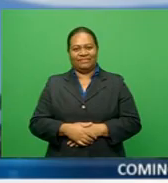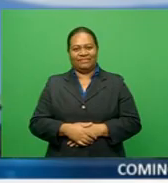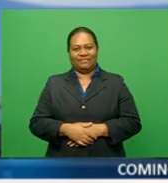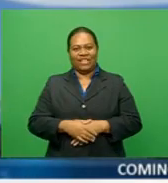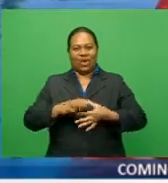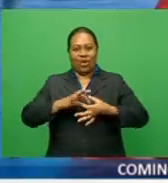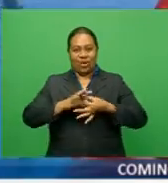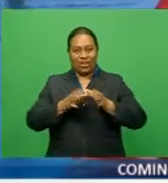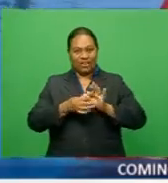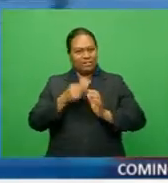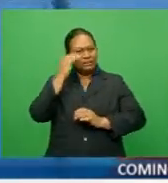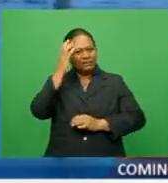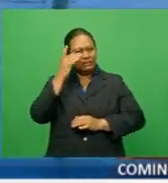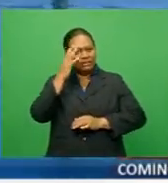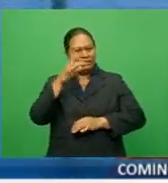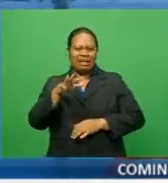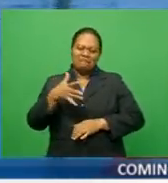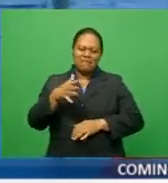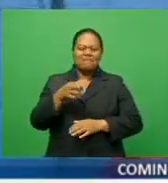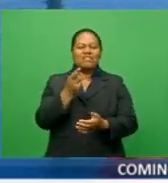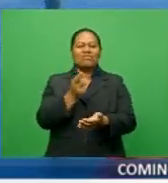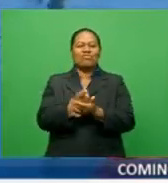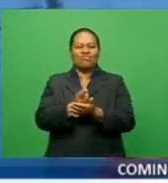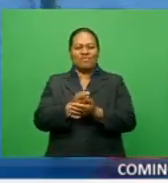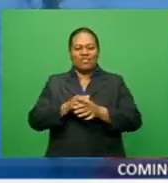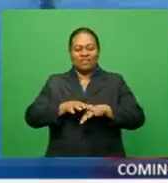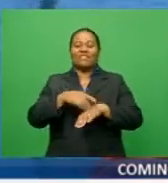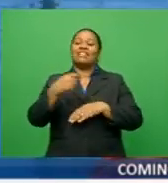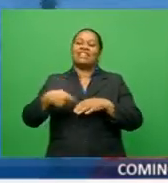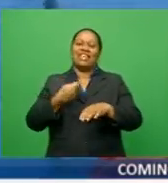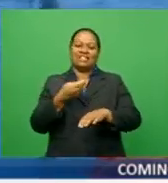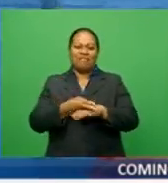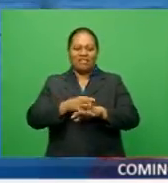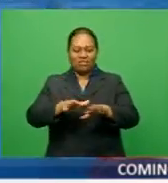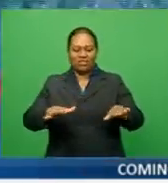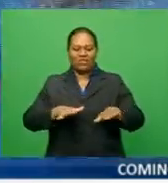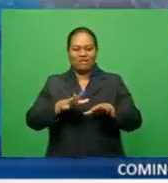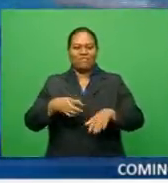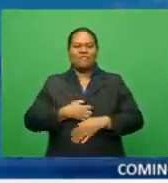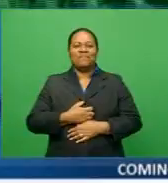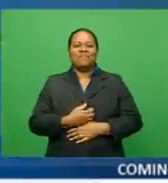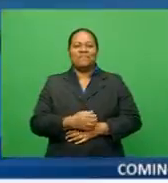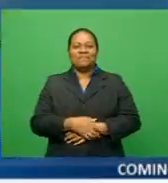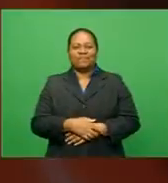and Olympic dream may come true next month for swimmer. These and more coming up.